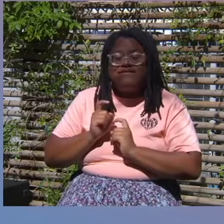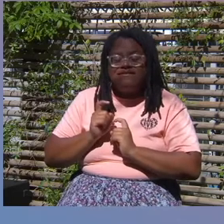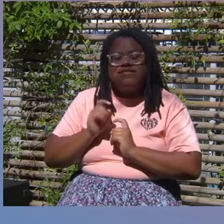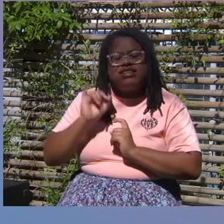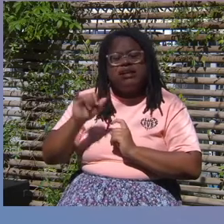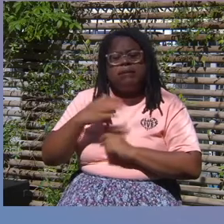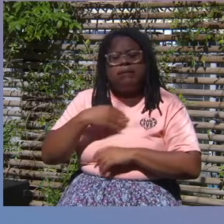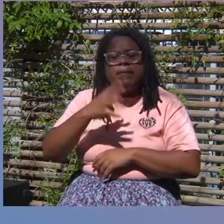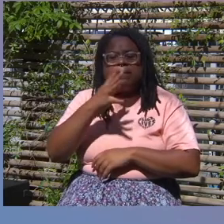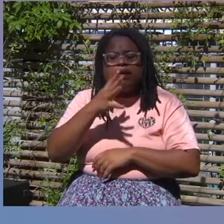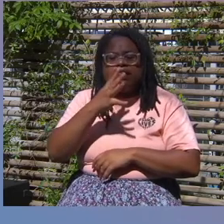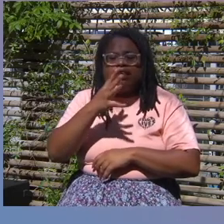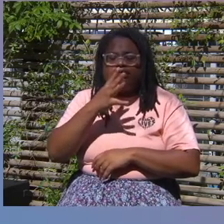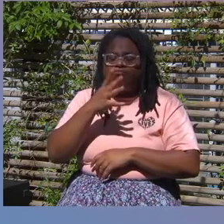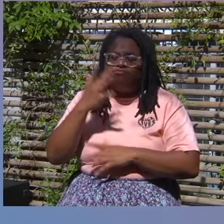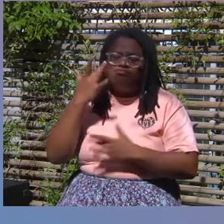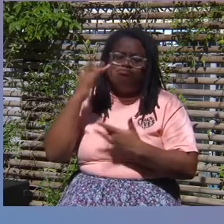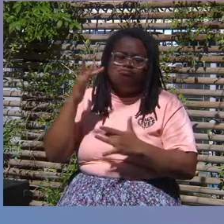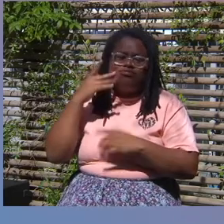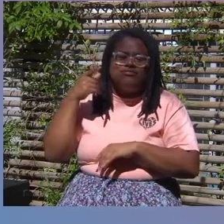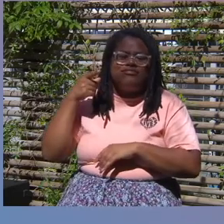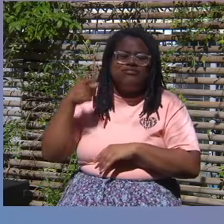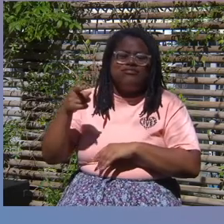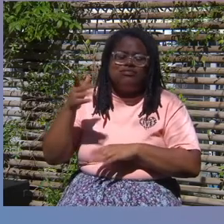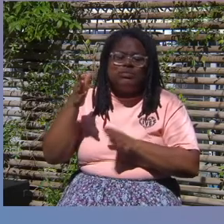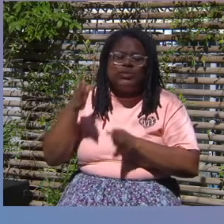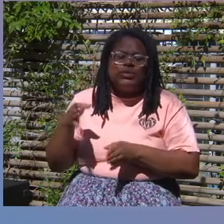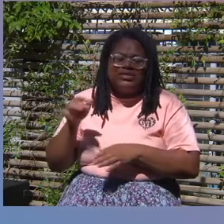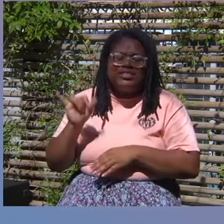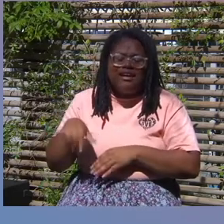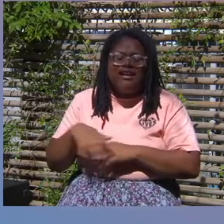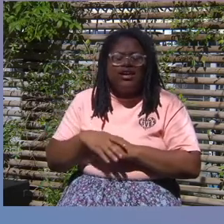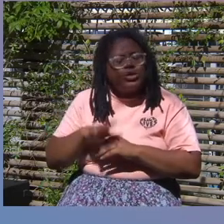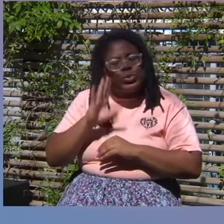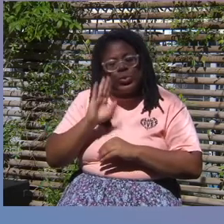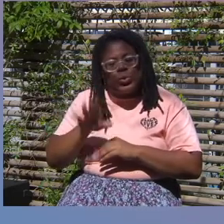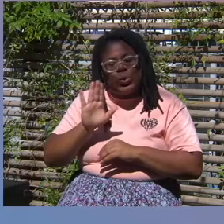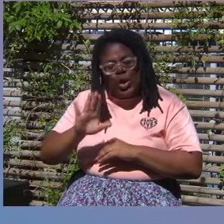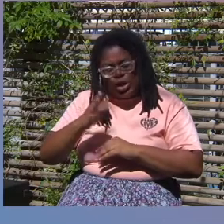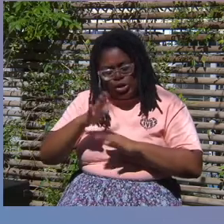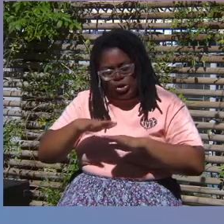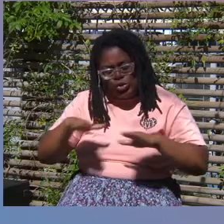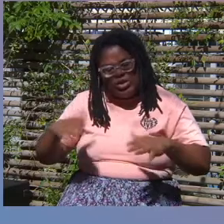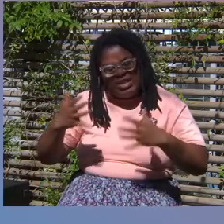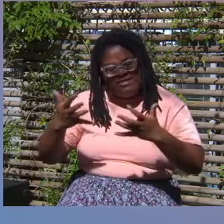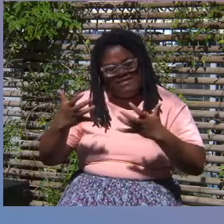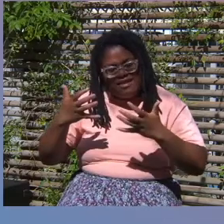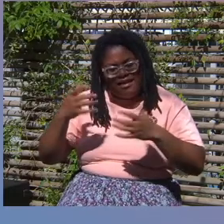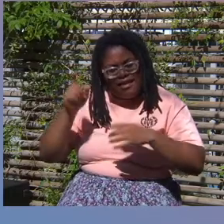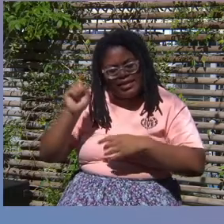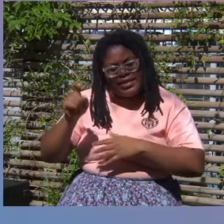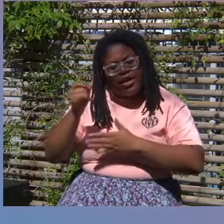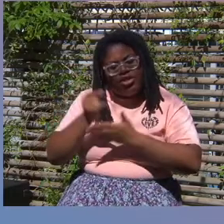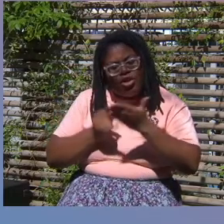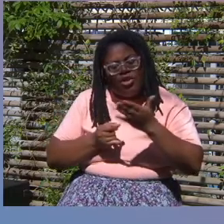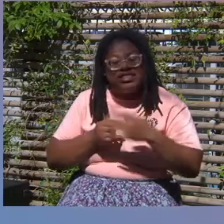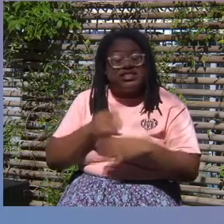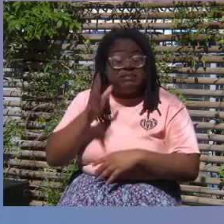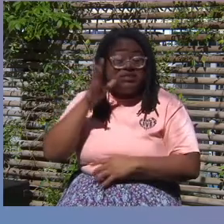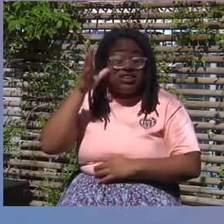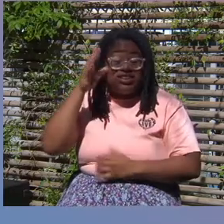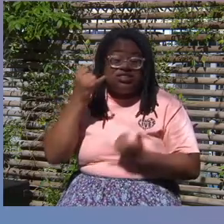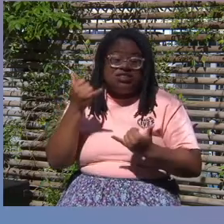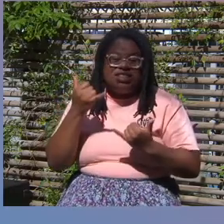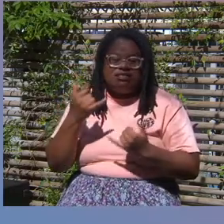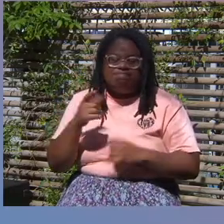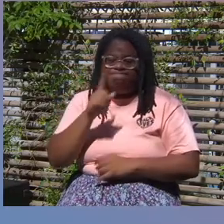that my mother was the brilliant woman that she is, and she knew that her children needed the arts. Mm-hmm. And parents right now